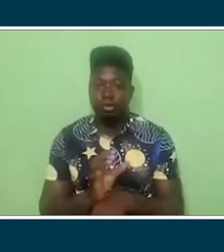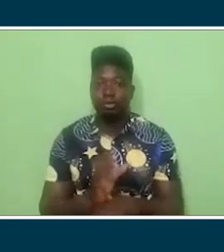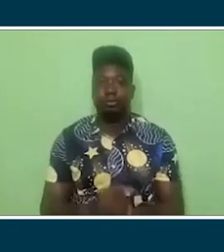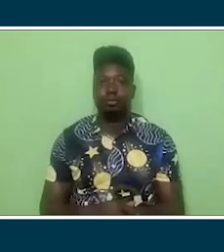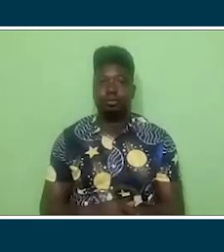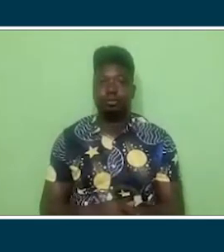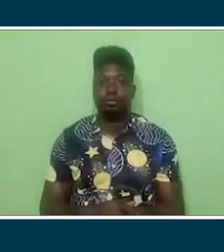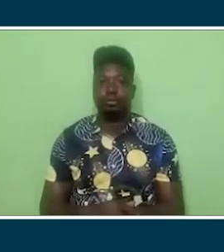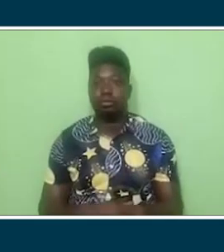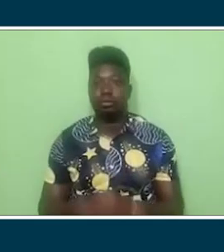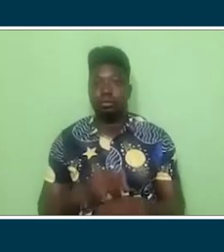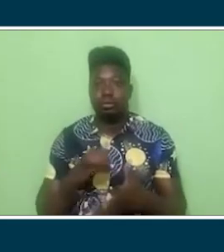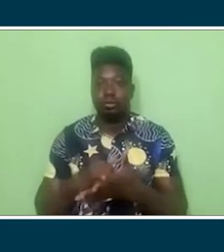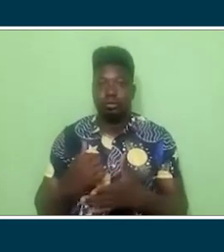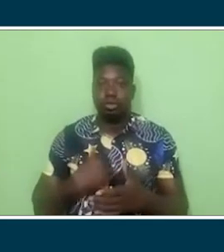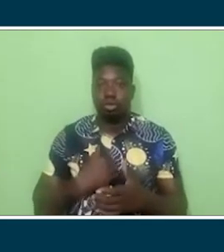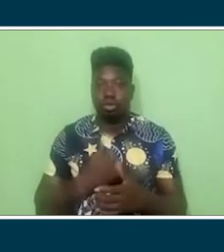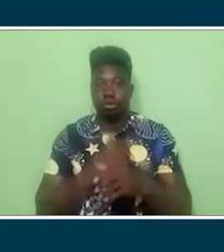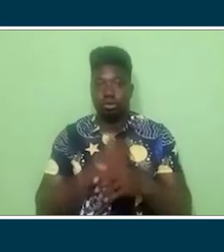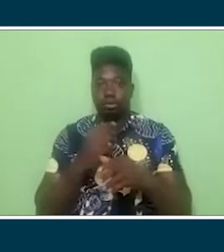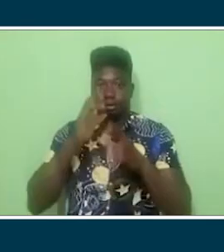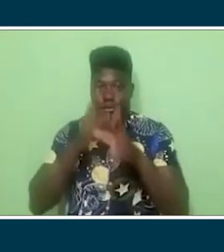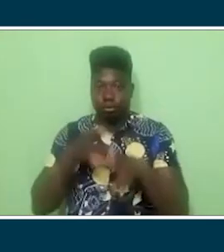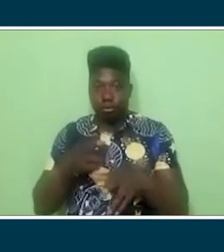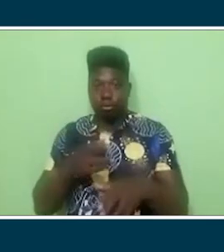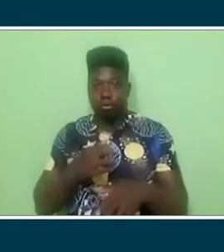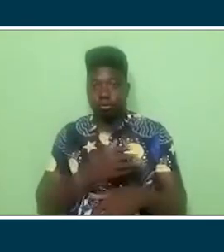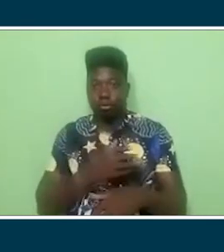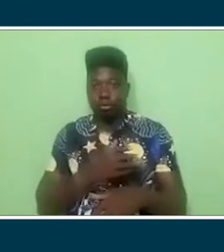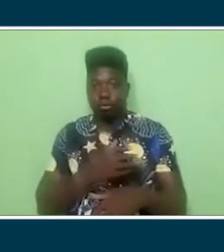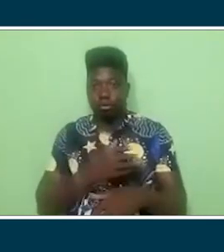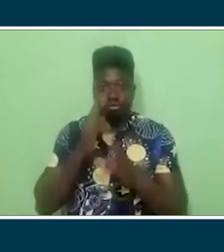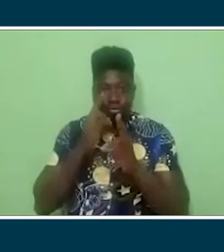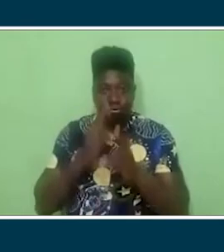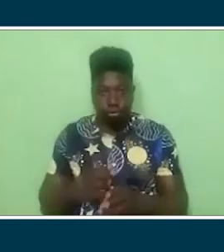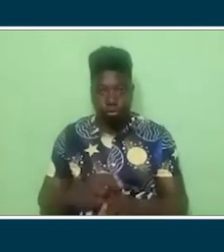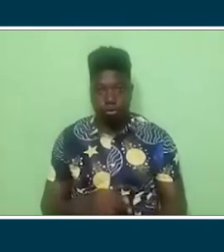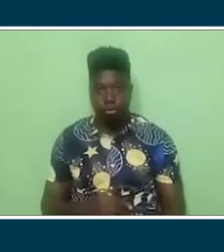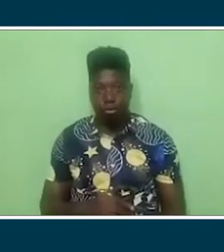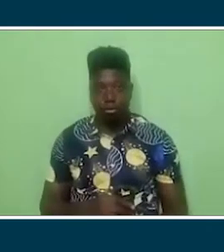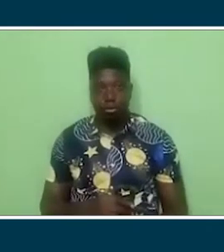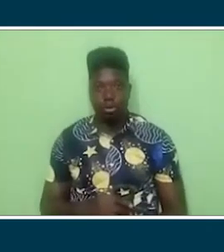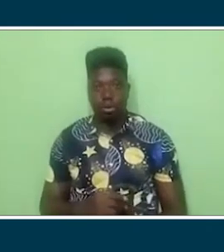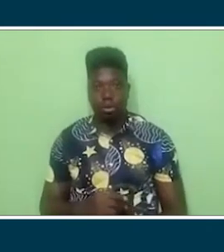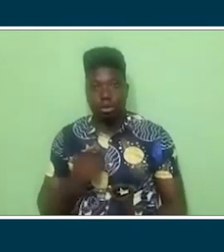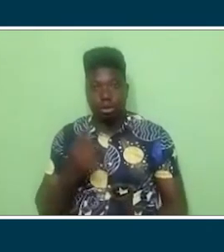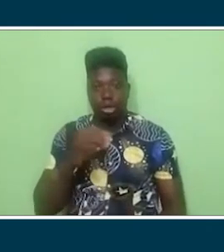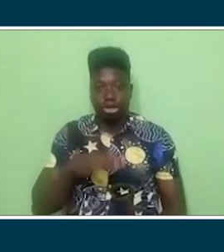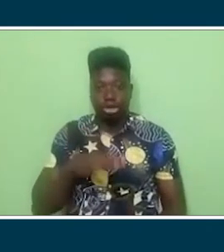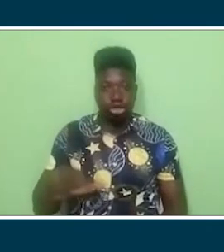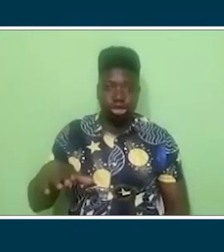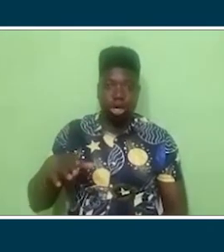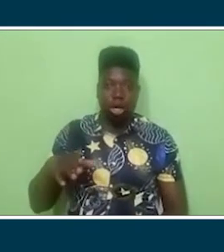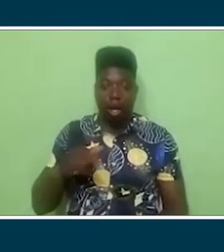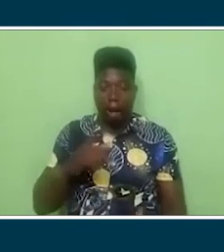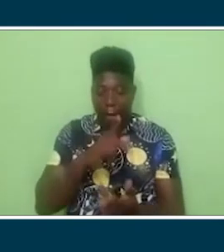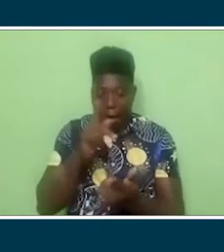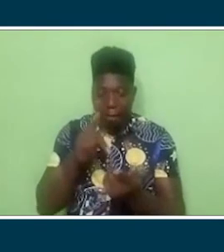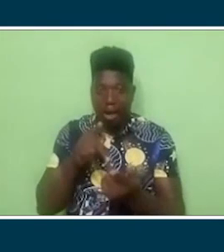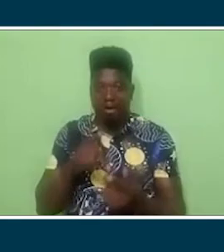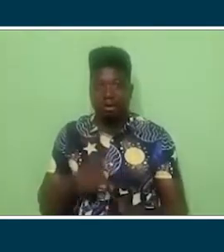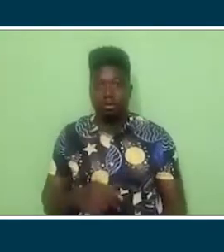that respects and honors the sanity of our children. Our children, to speak in